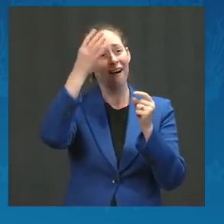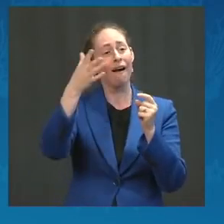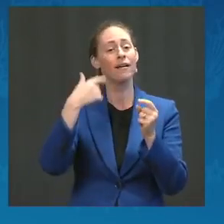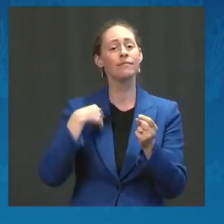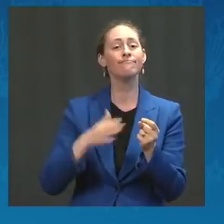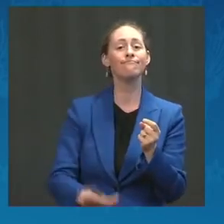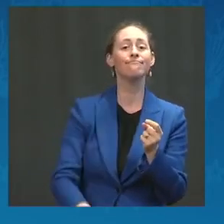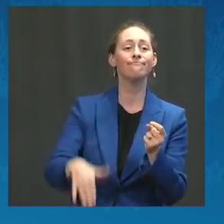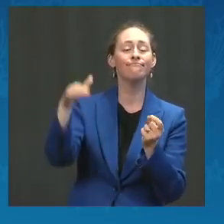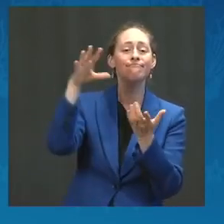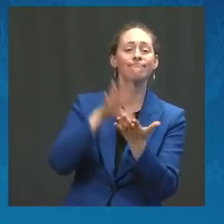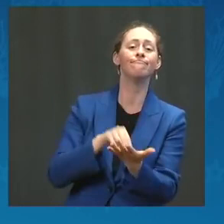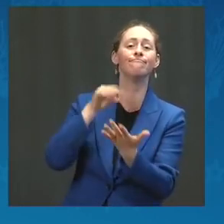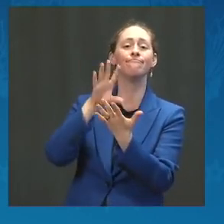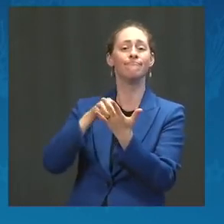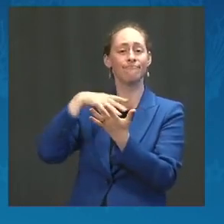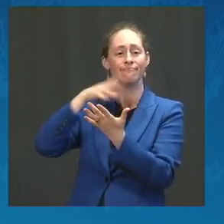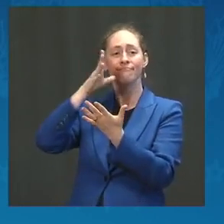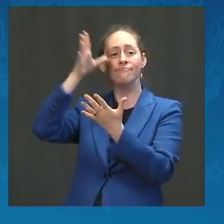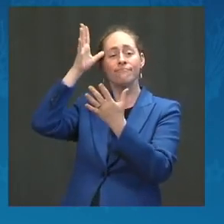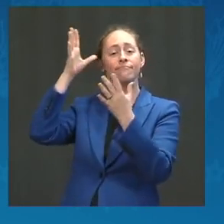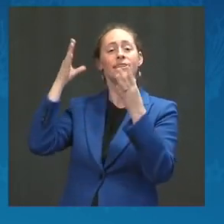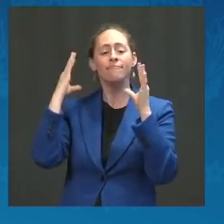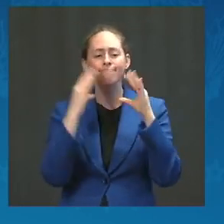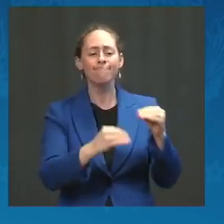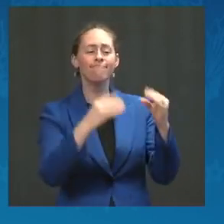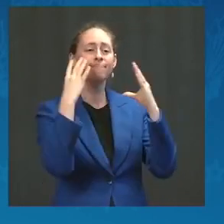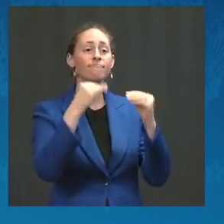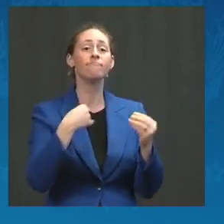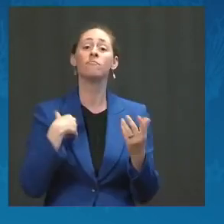parents, with freedom comes responsibility.